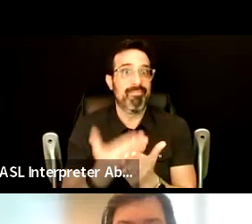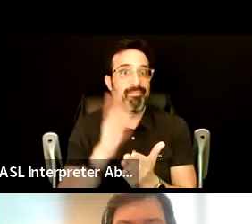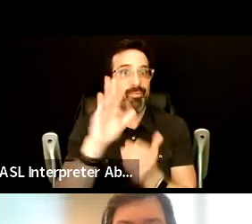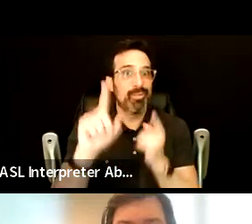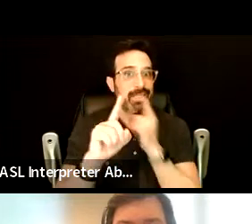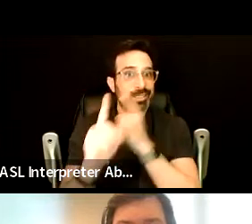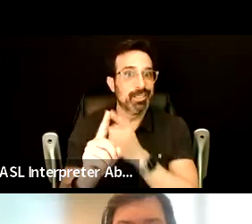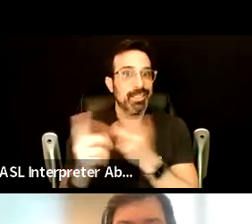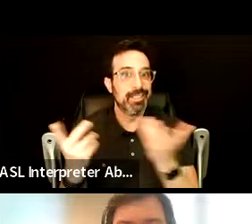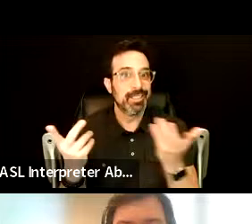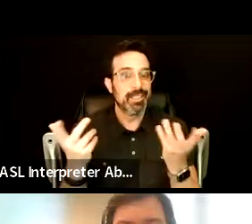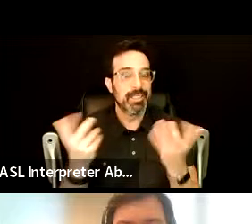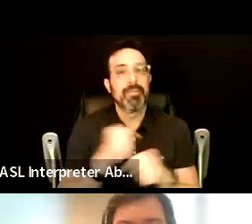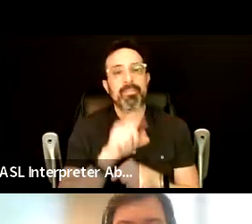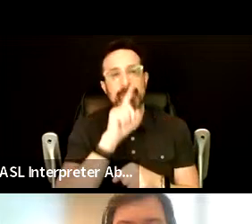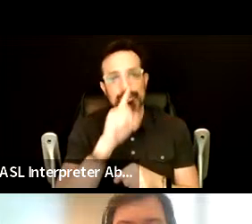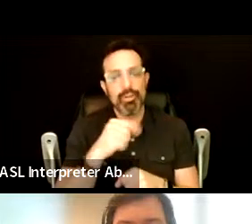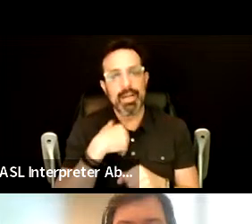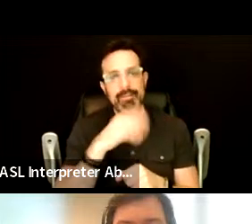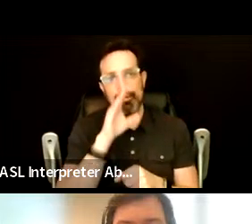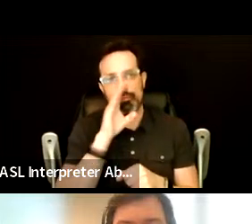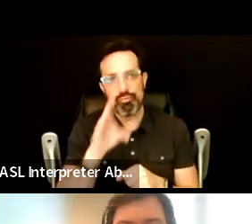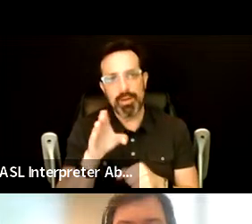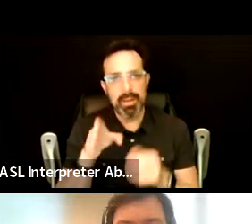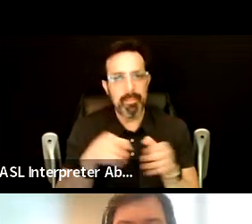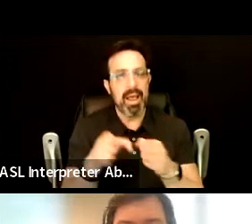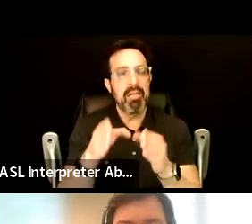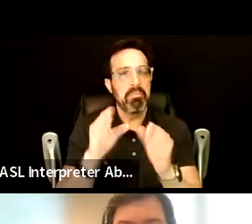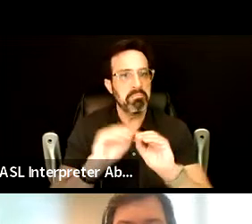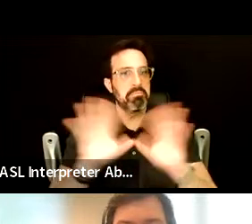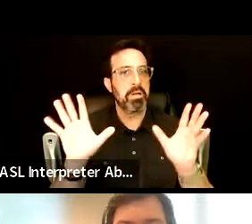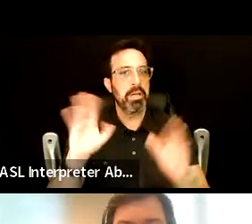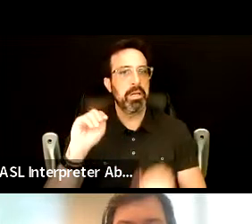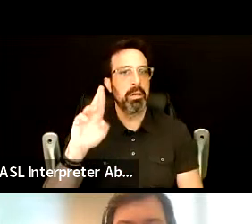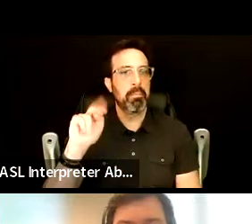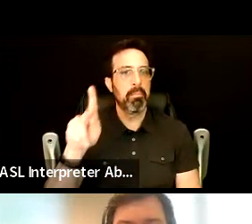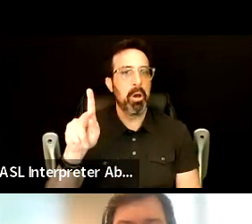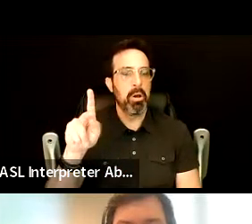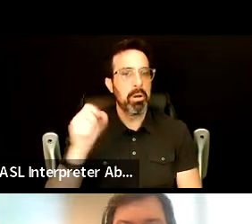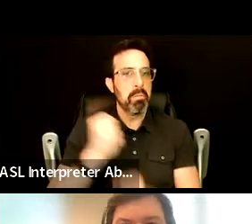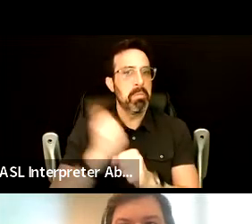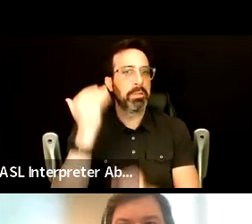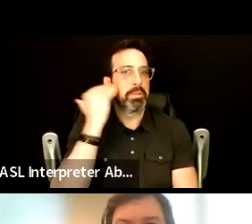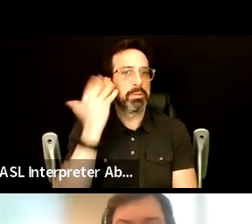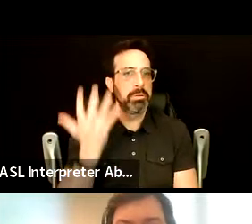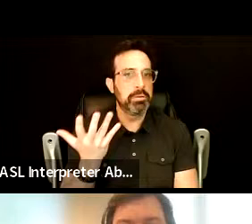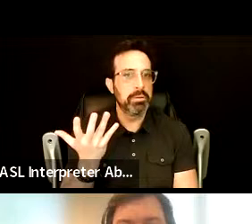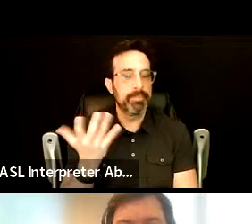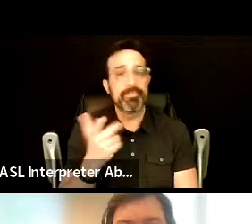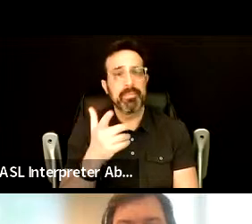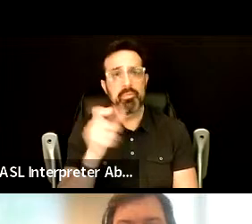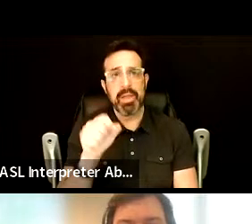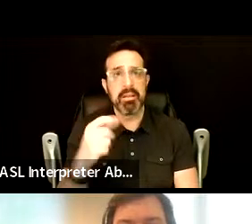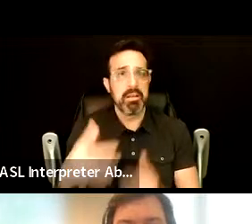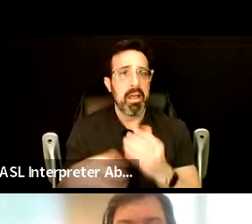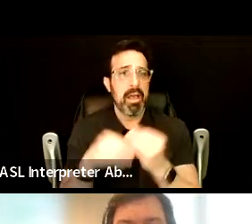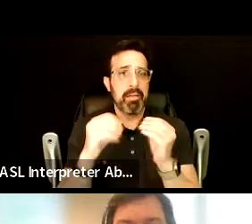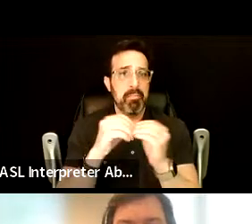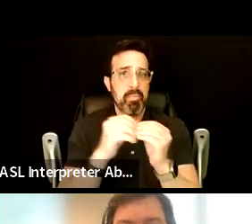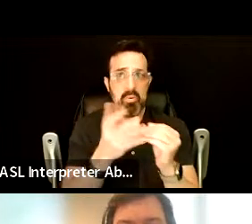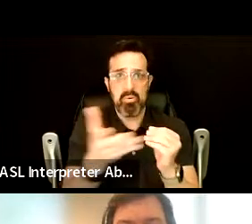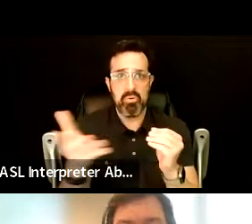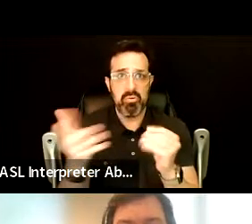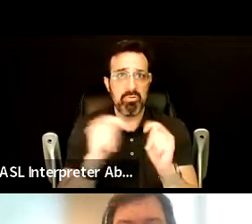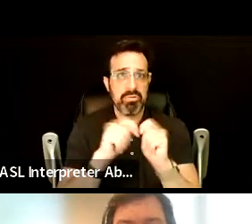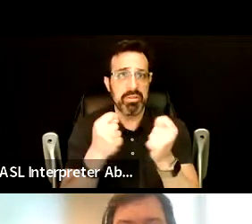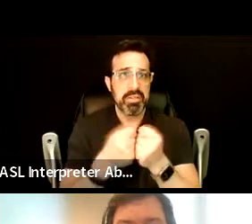destination. And so making sure that we have direct pathways that are logical and clearly marked is super important. And feel free to jump in if anybody else on my team